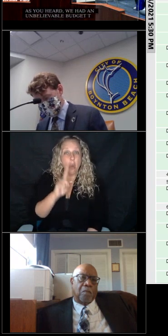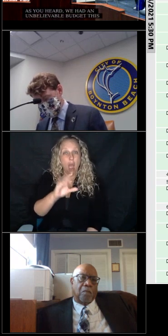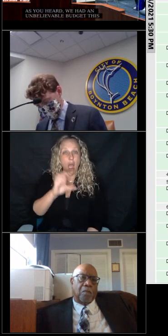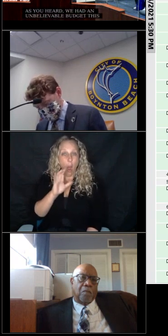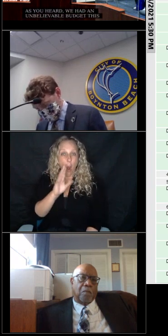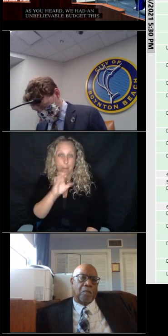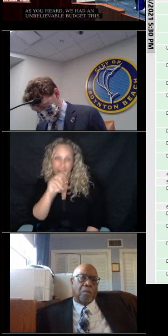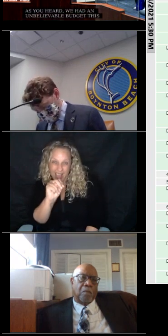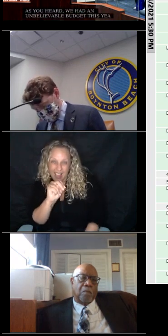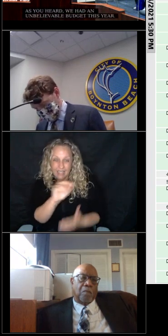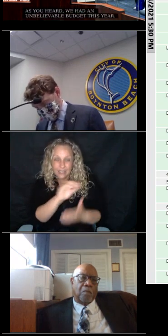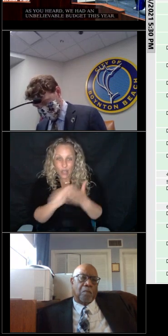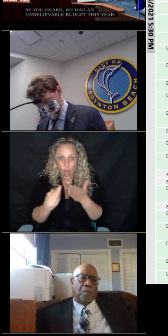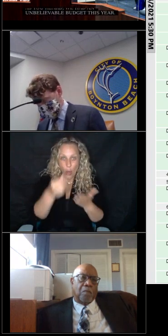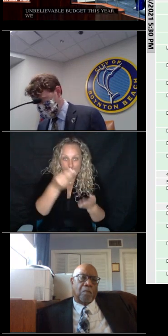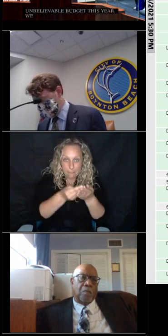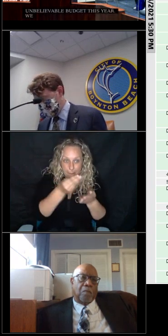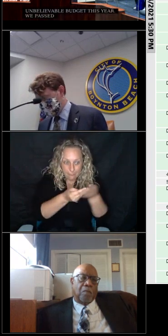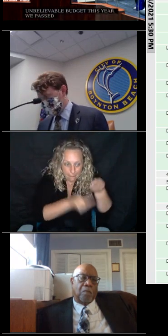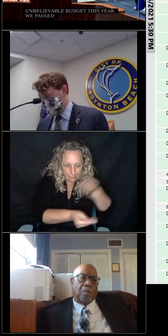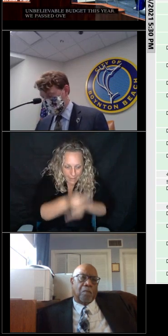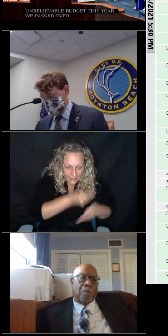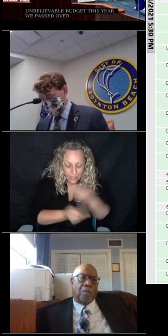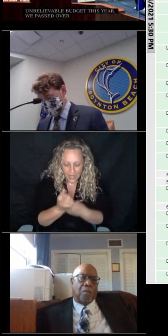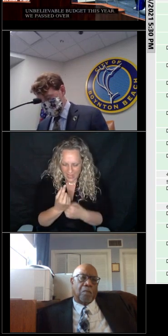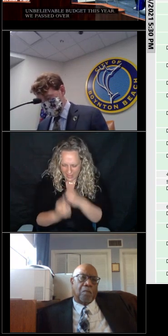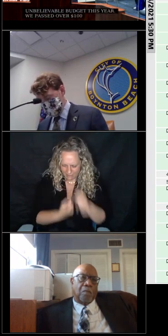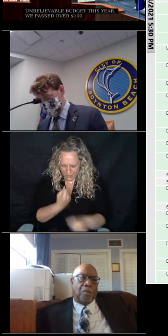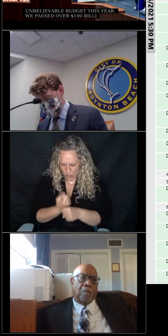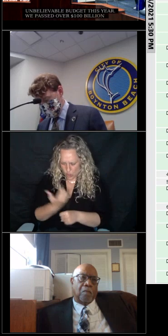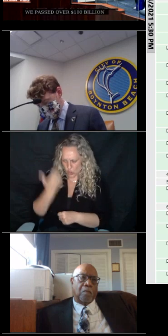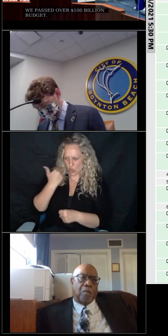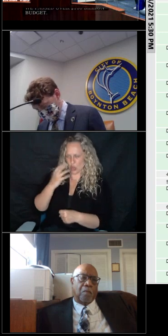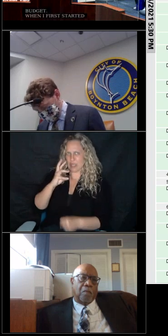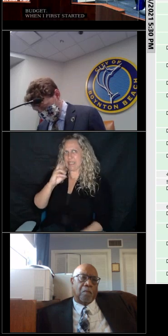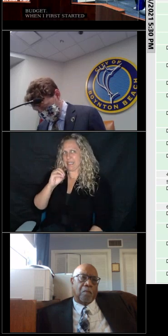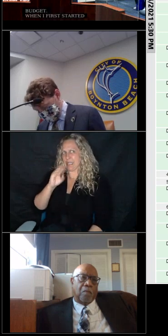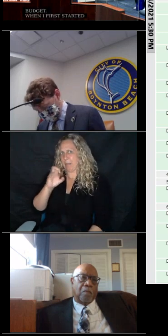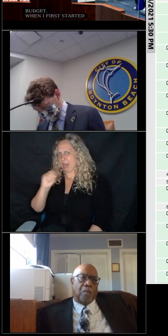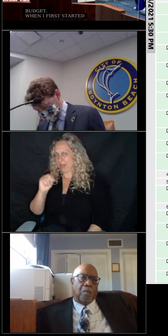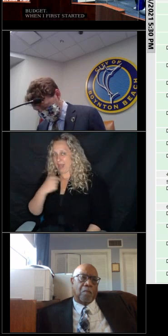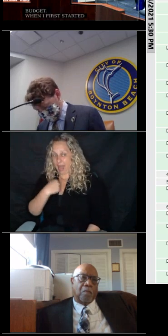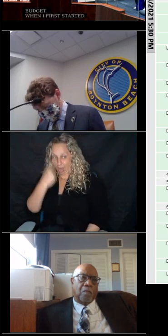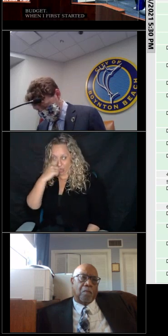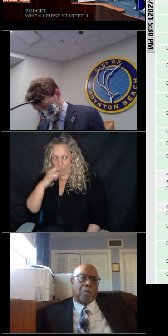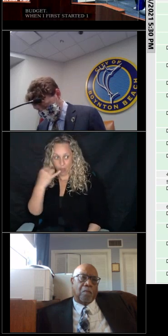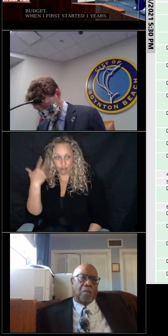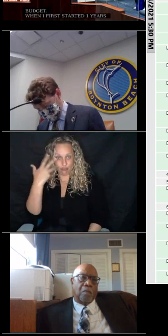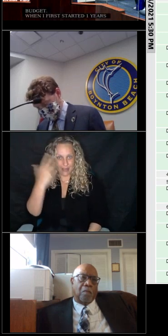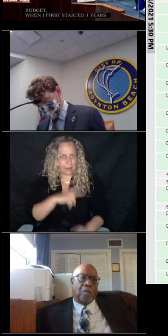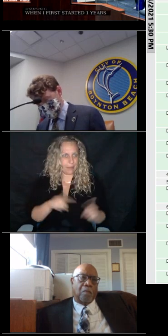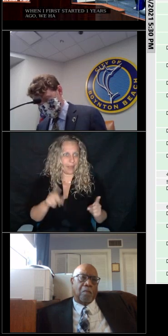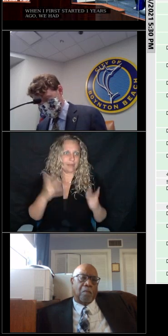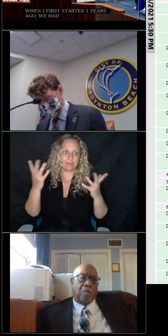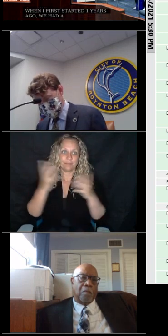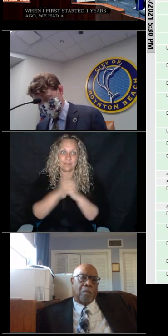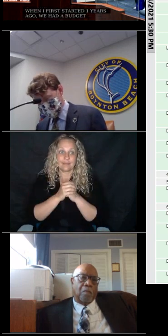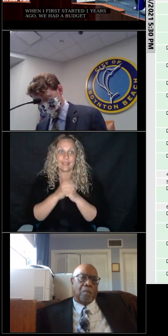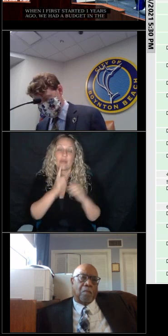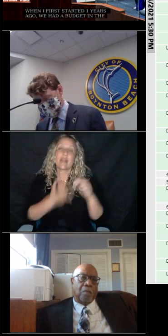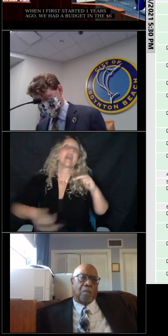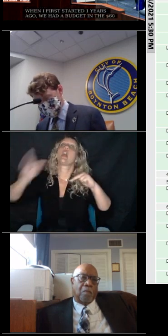budget. When I first started 11 years ago, we had a budget in the 60 billion, which I thought that was crazy. So it has